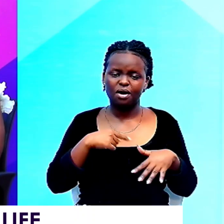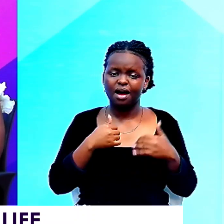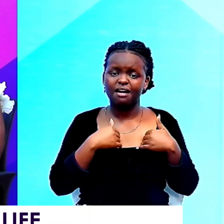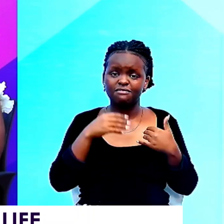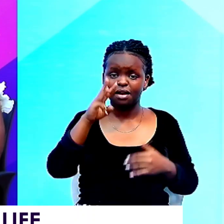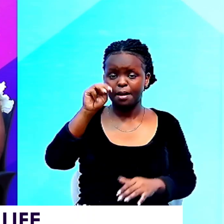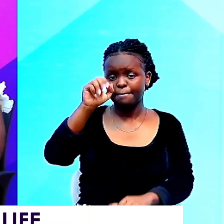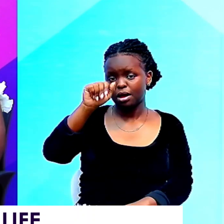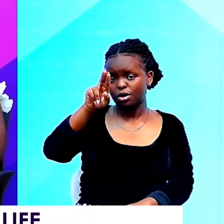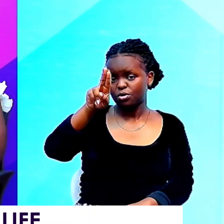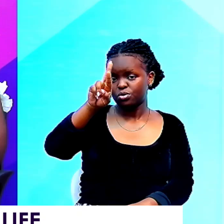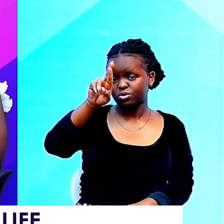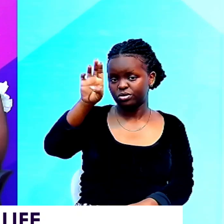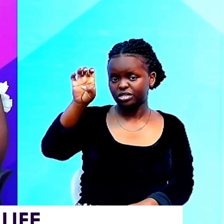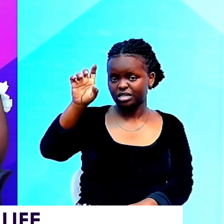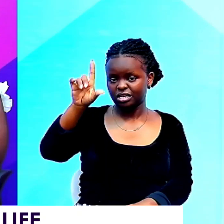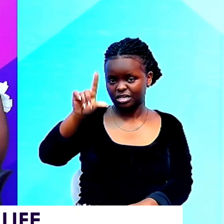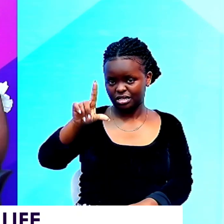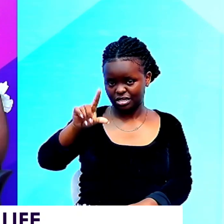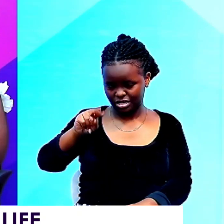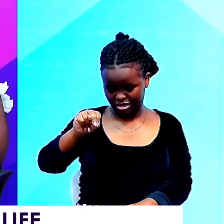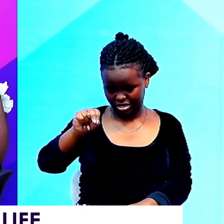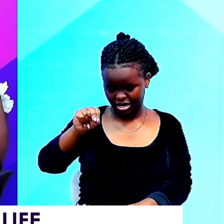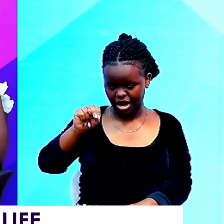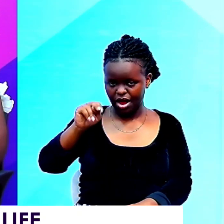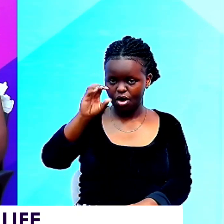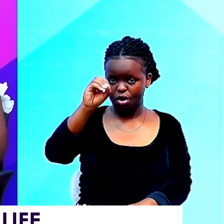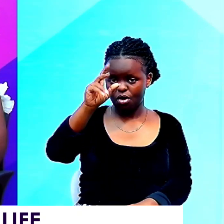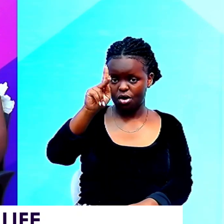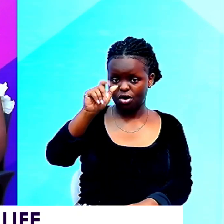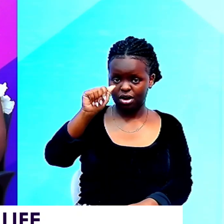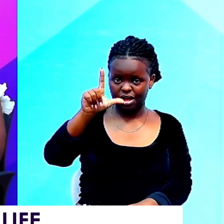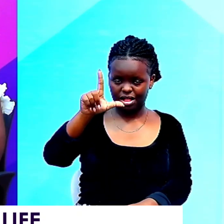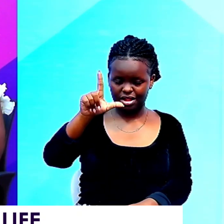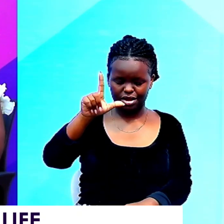Okal. What portfolio? What should I call you?